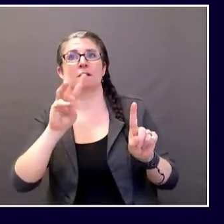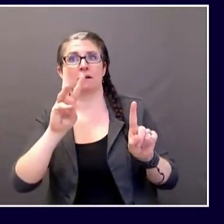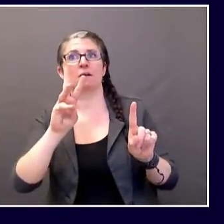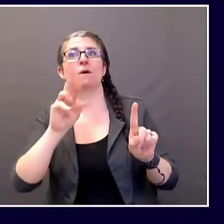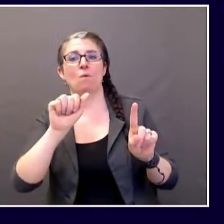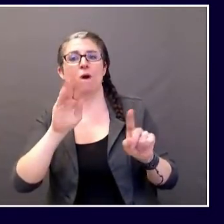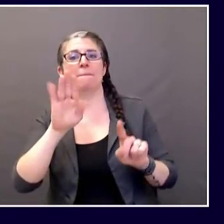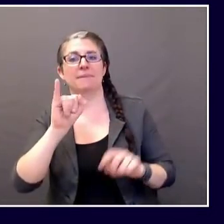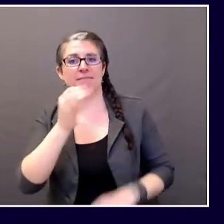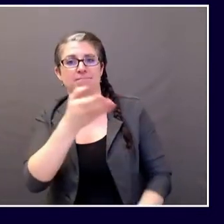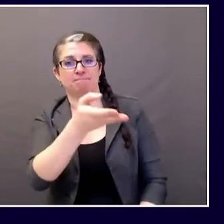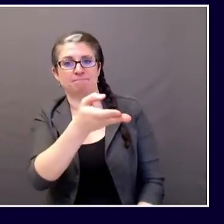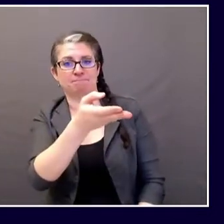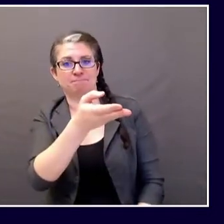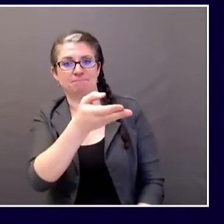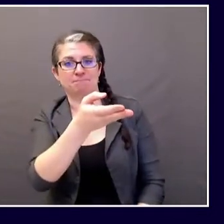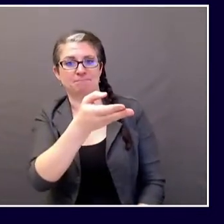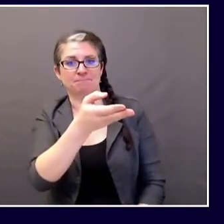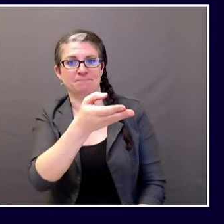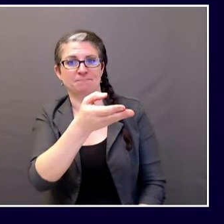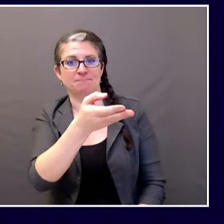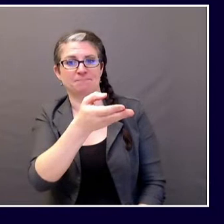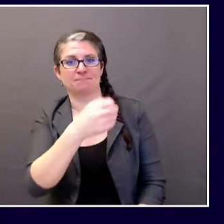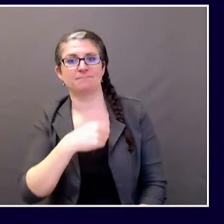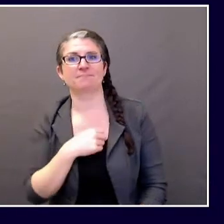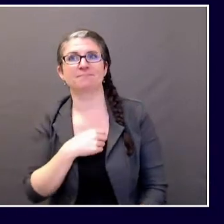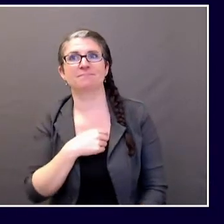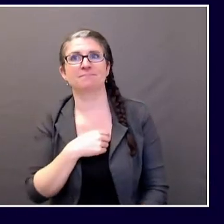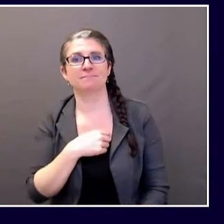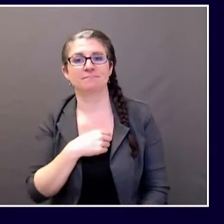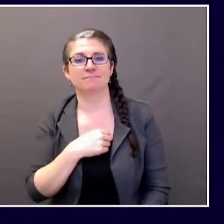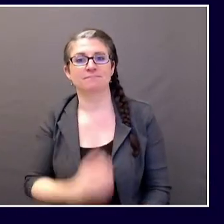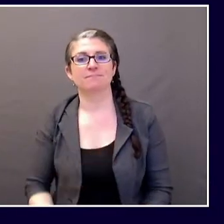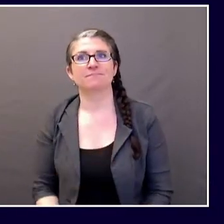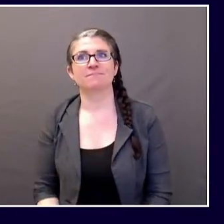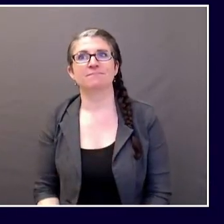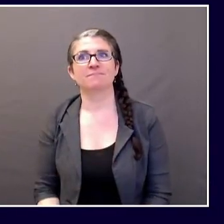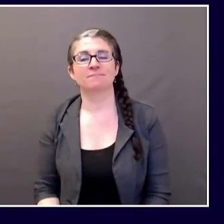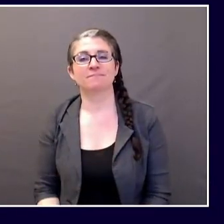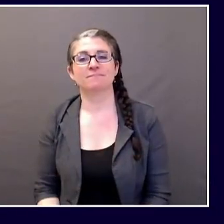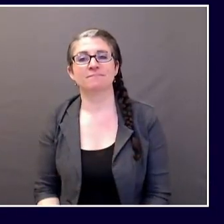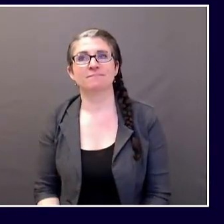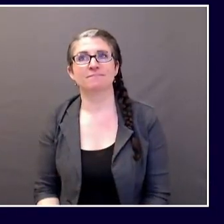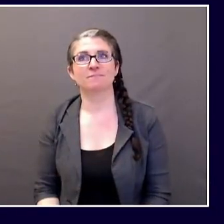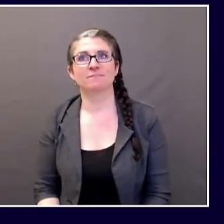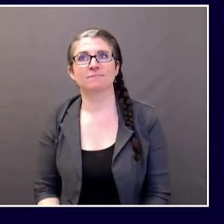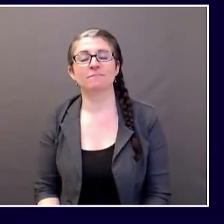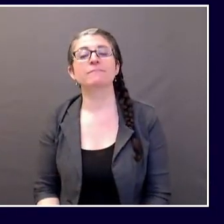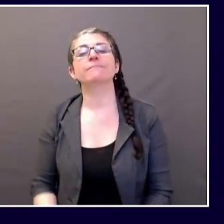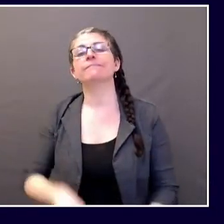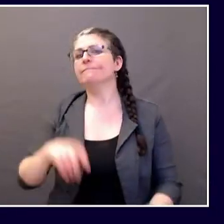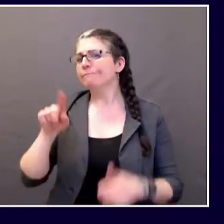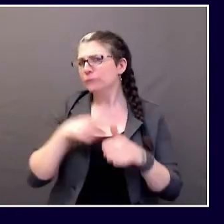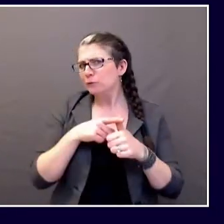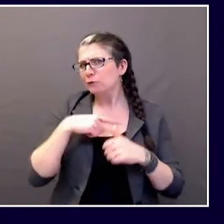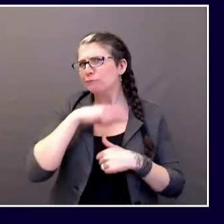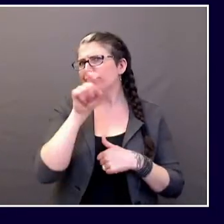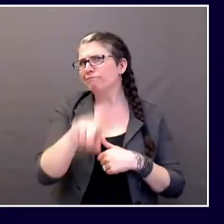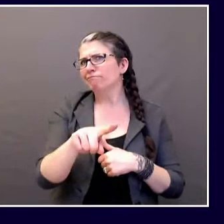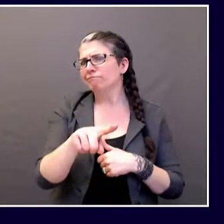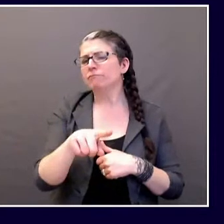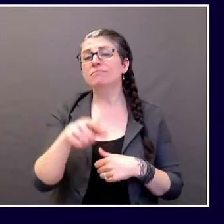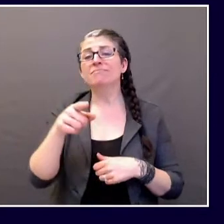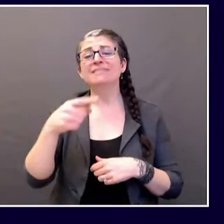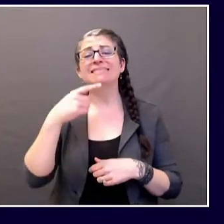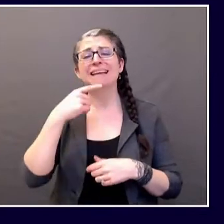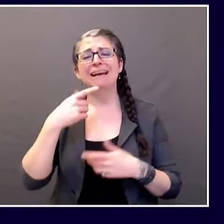Commissioner Lambrew, thank you for taking my questions today. My first question is about the new age-based approach, and